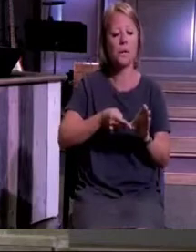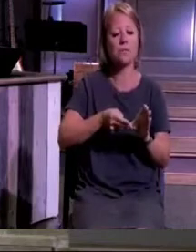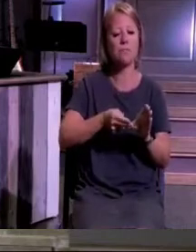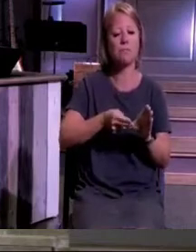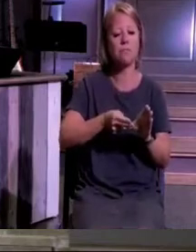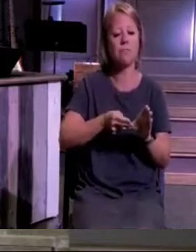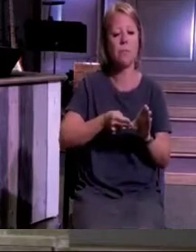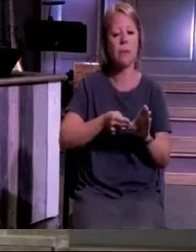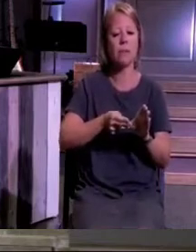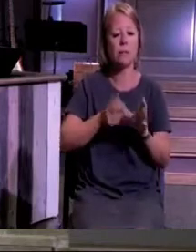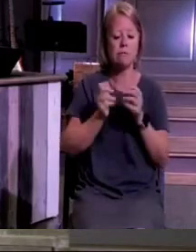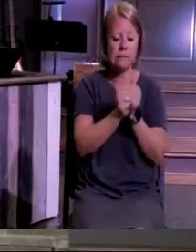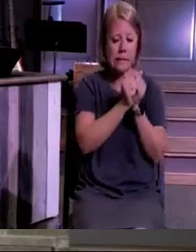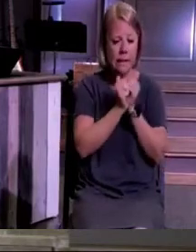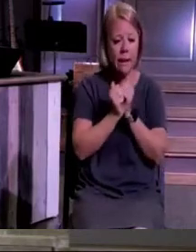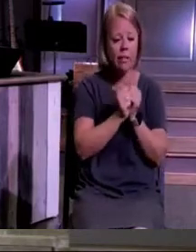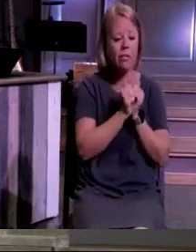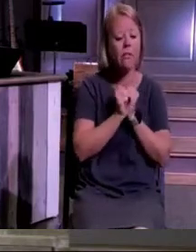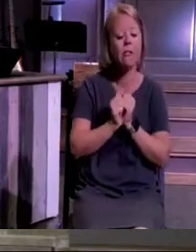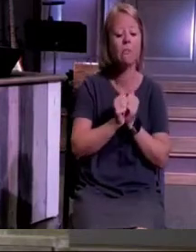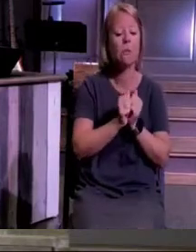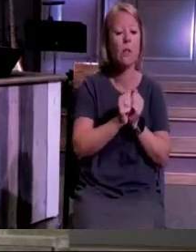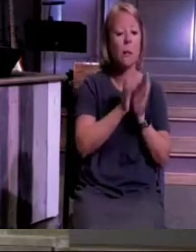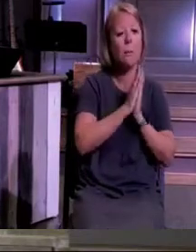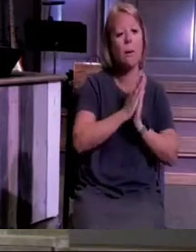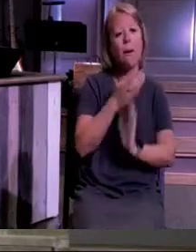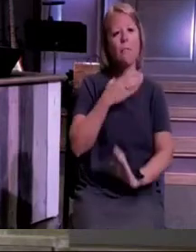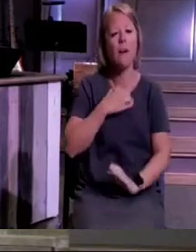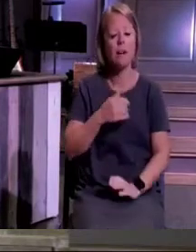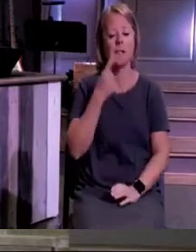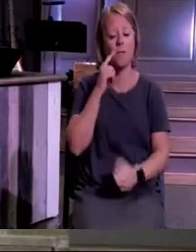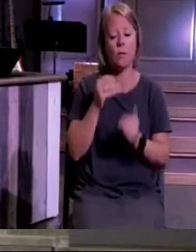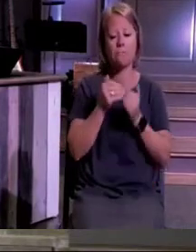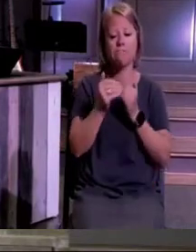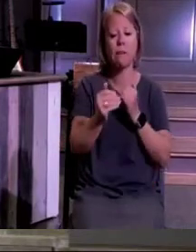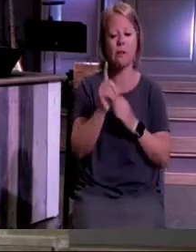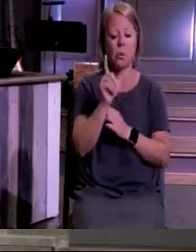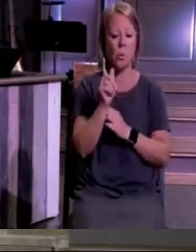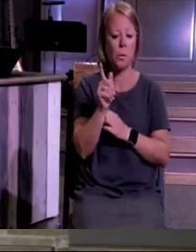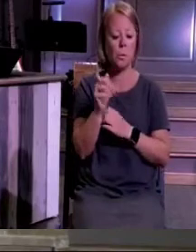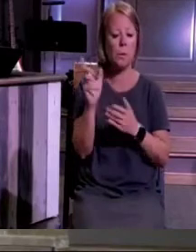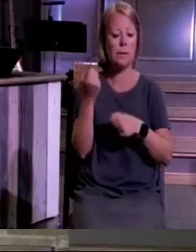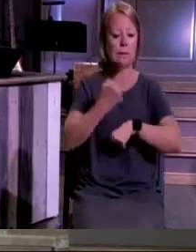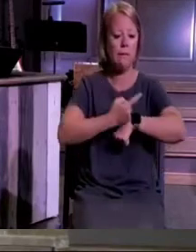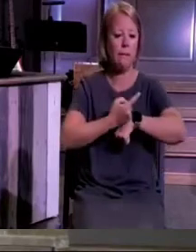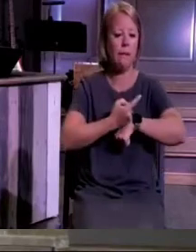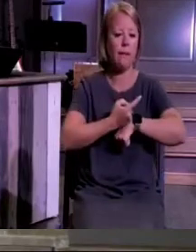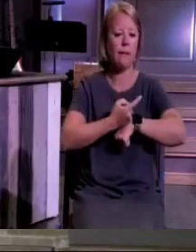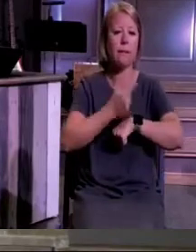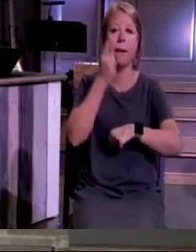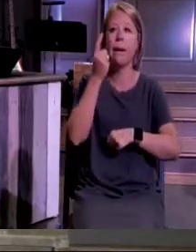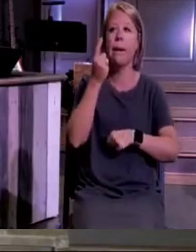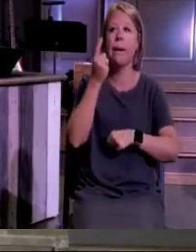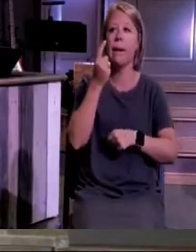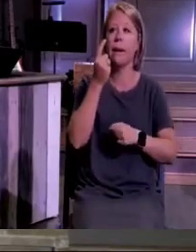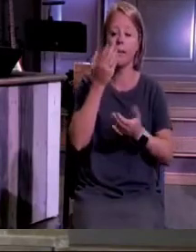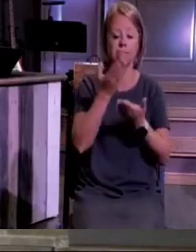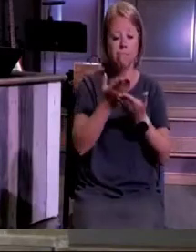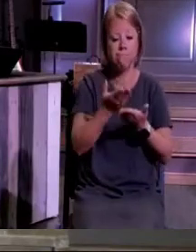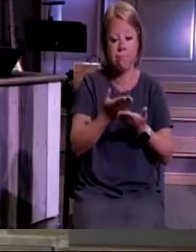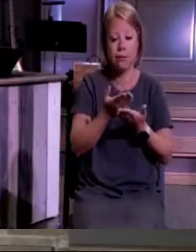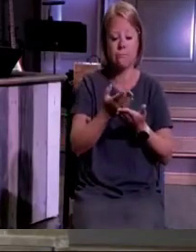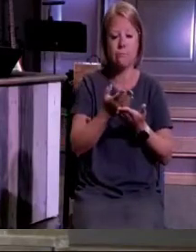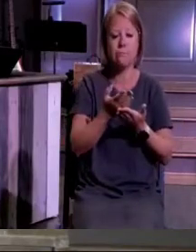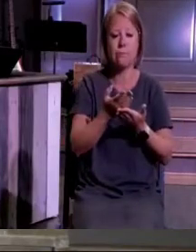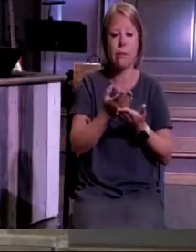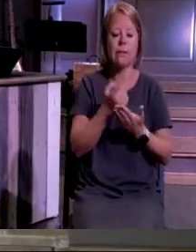a joint effort of prayer and fasting for the next 21 days. He has went on record to say that we